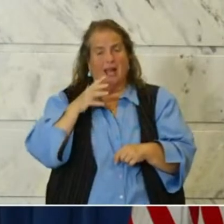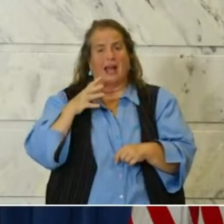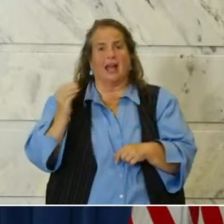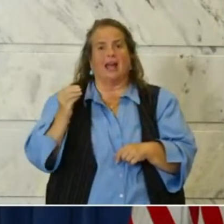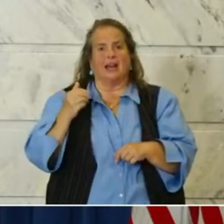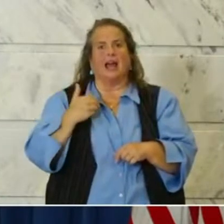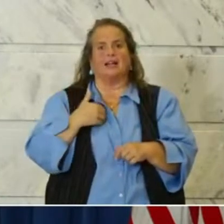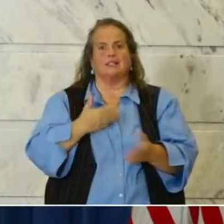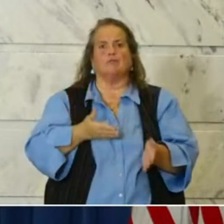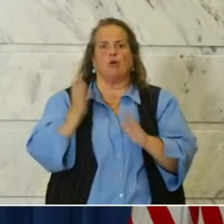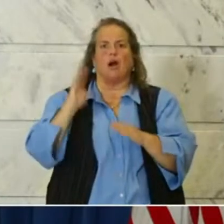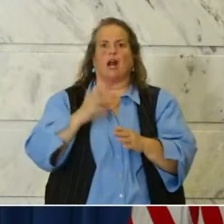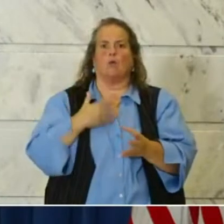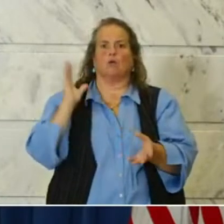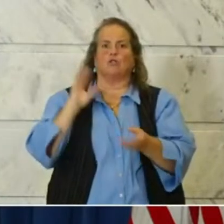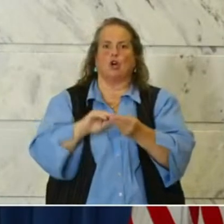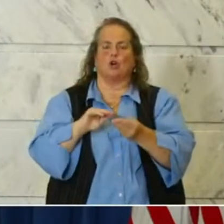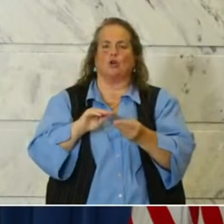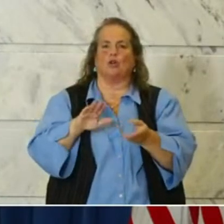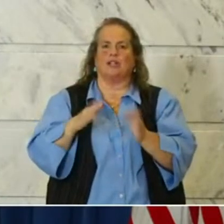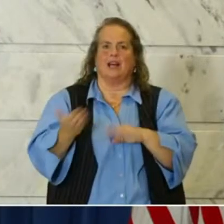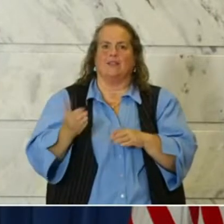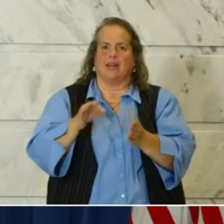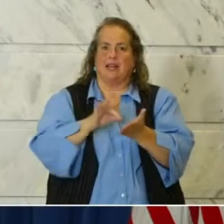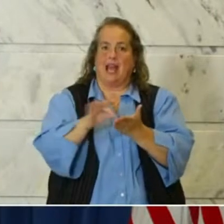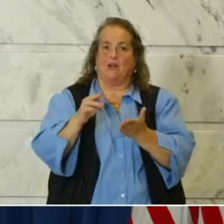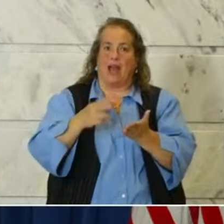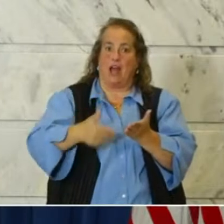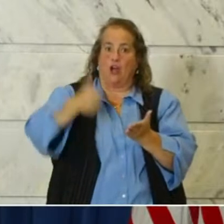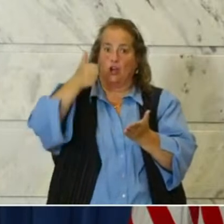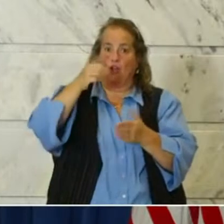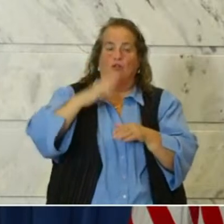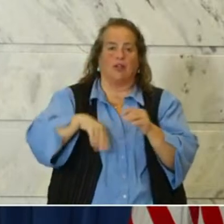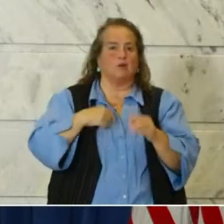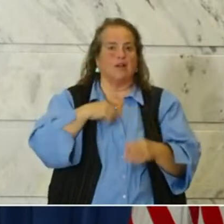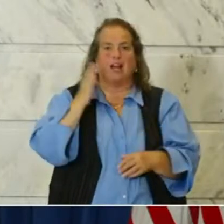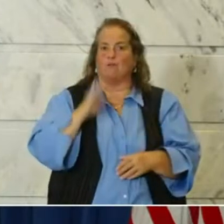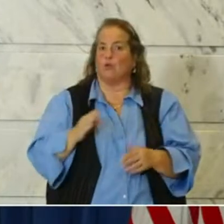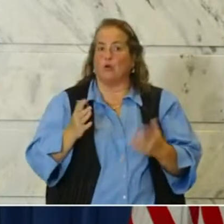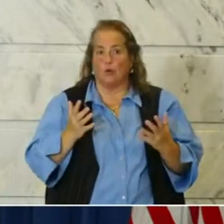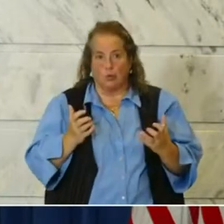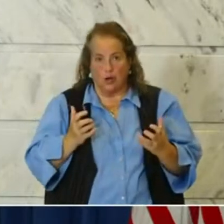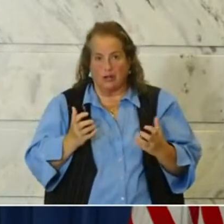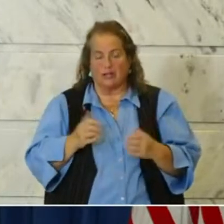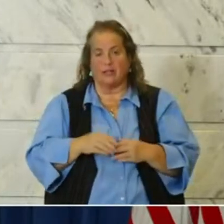our total death count higher than we had ever wanted. Now